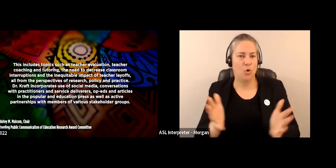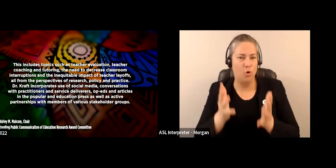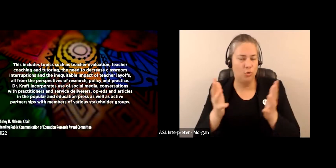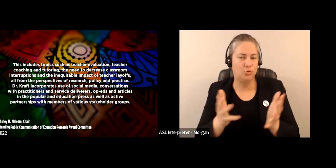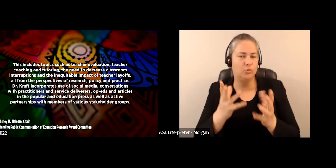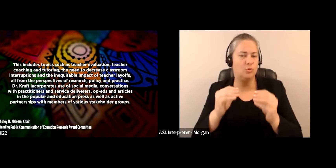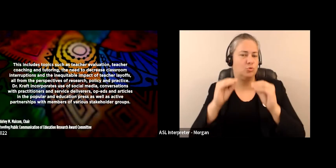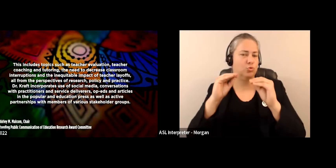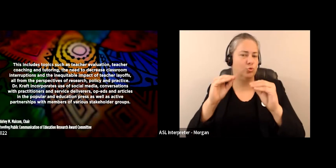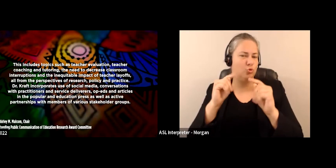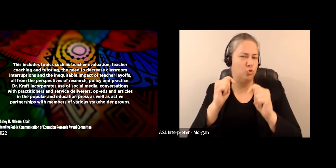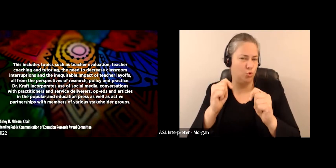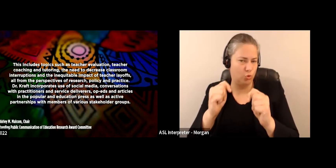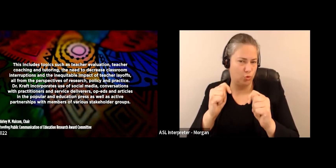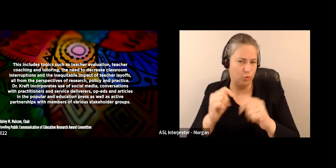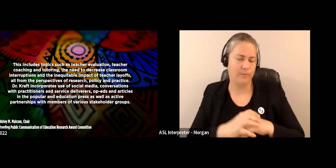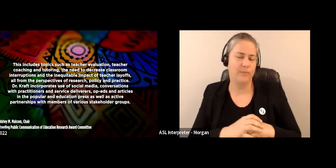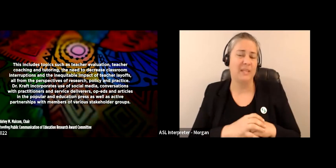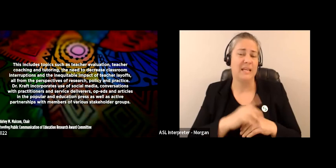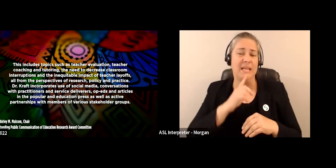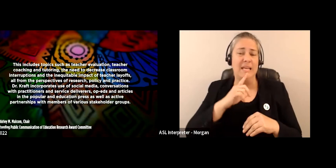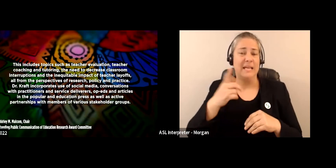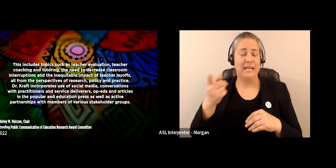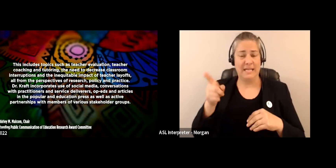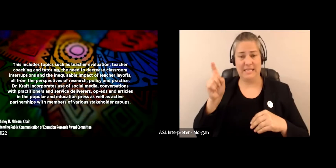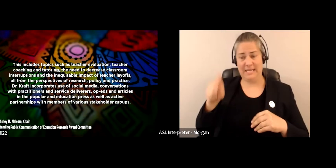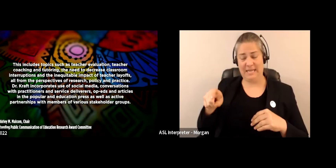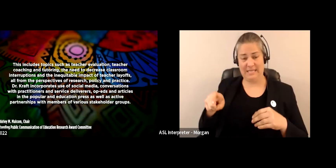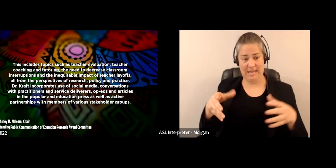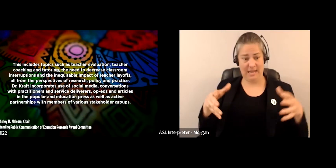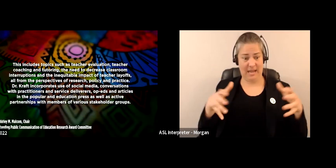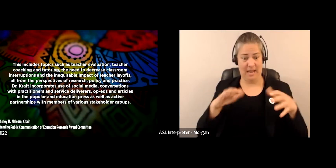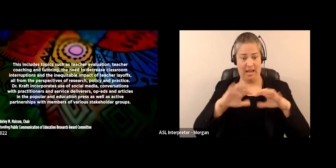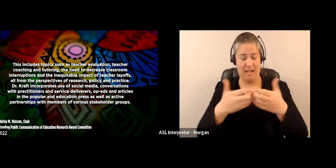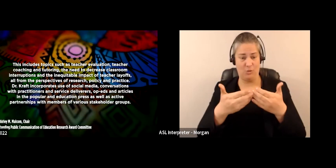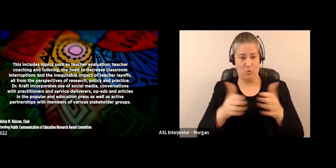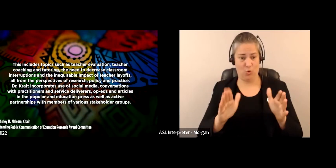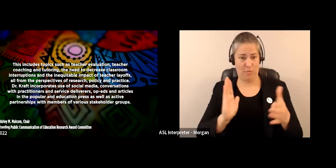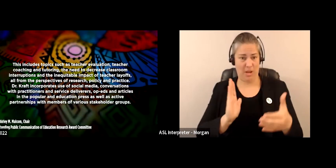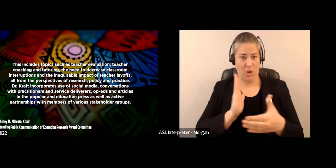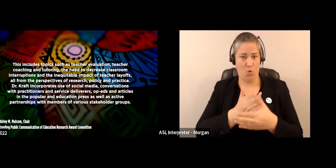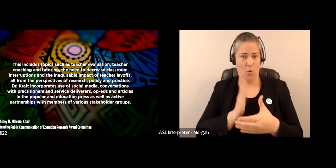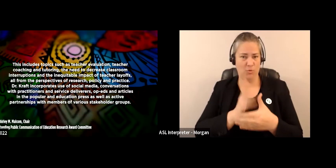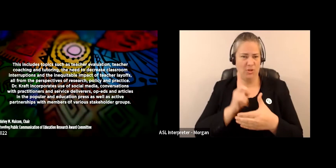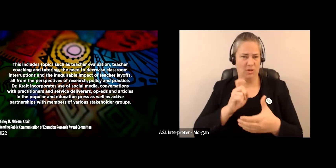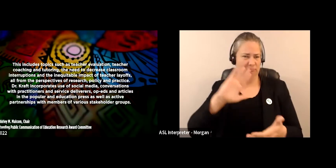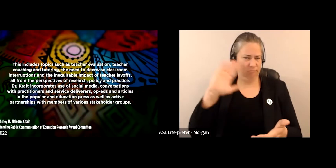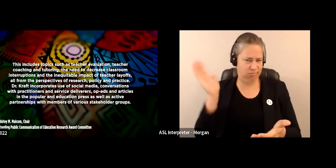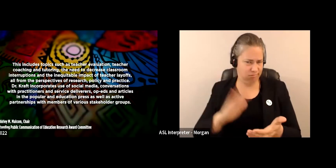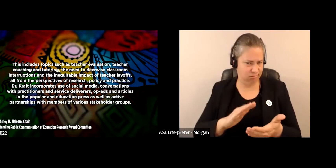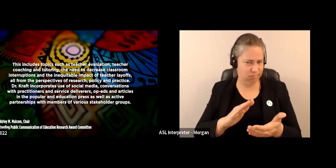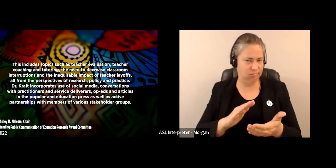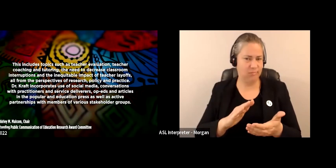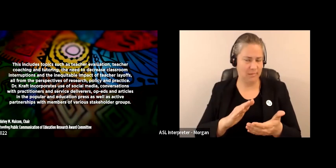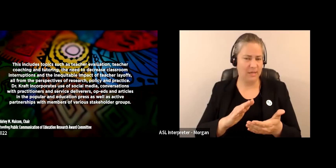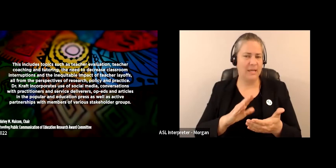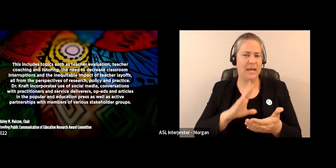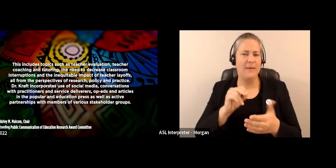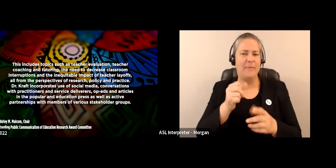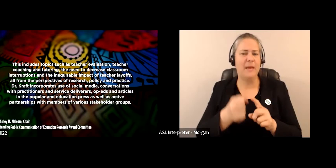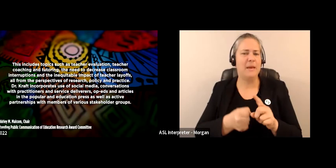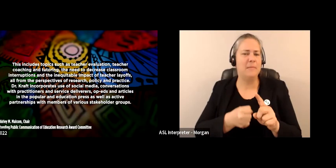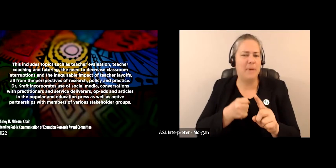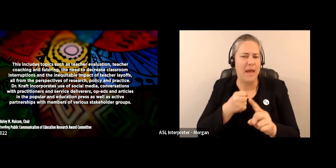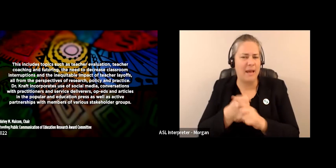and tutoring, the need to decrease classroom interruptions, and the inequitable impact